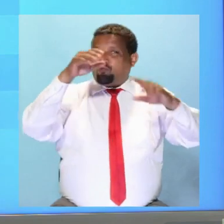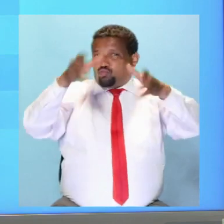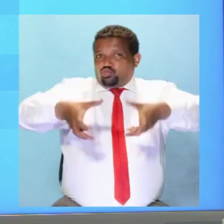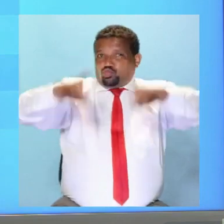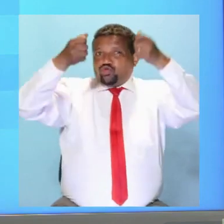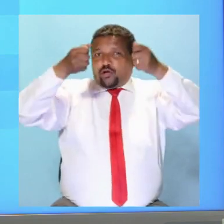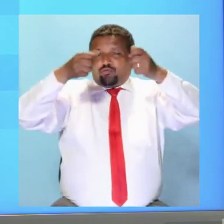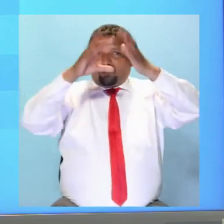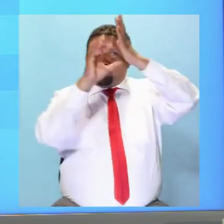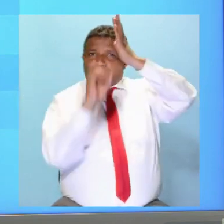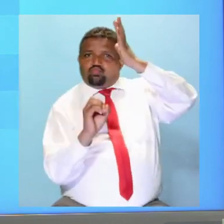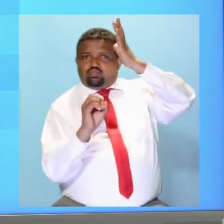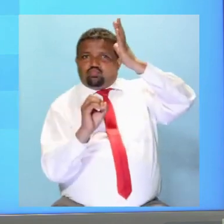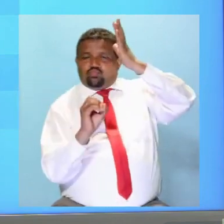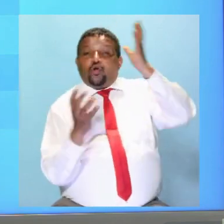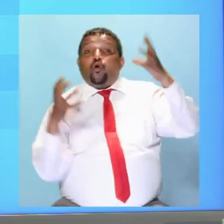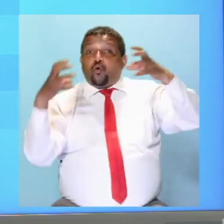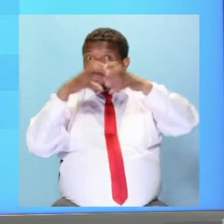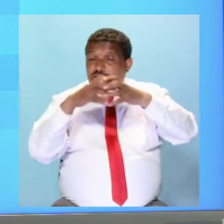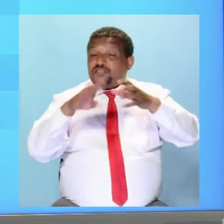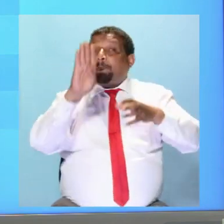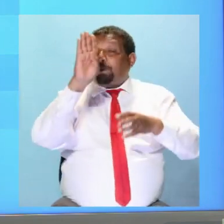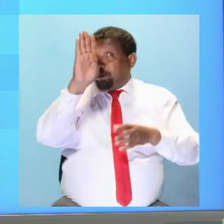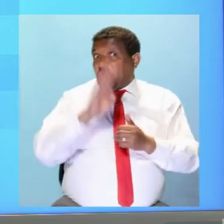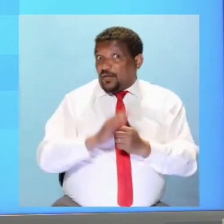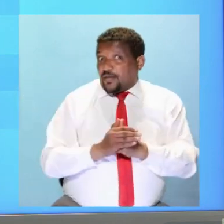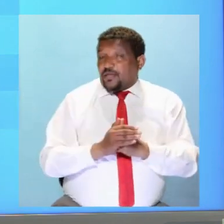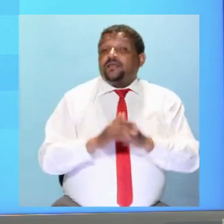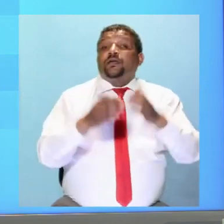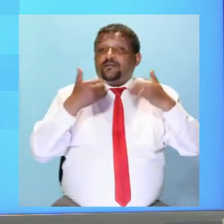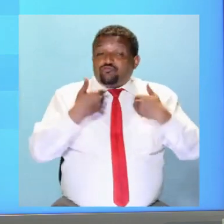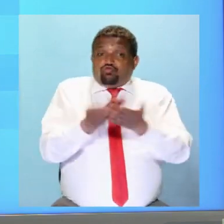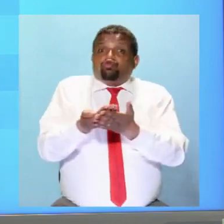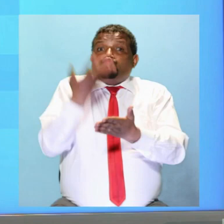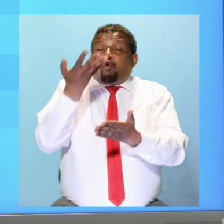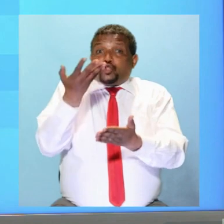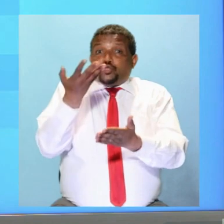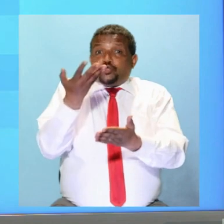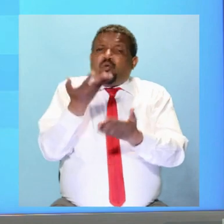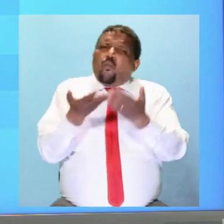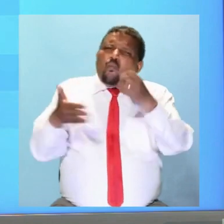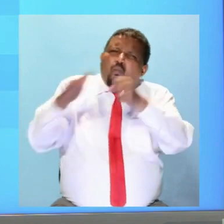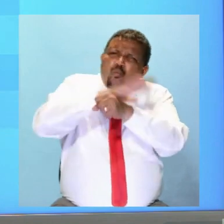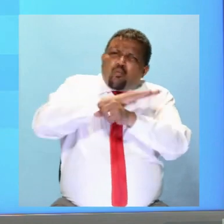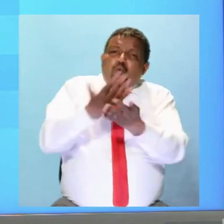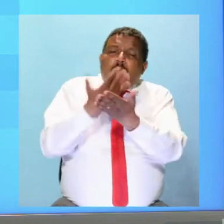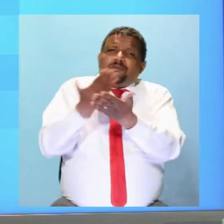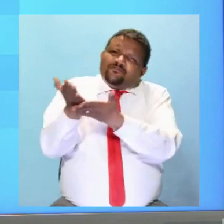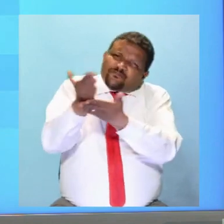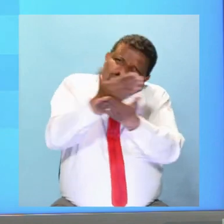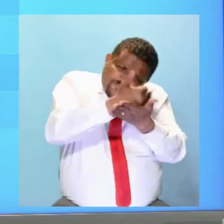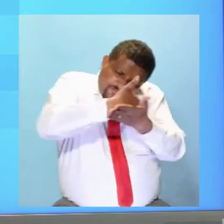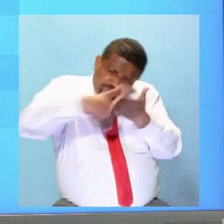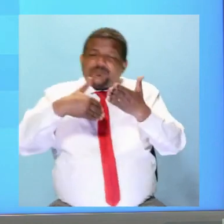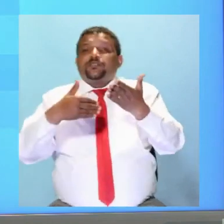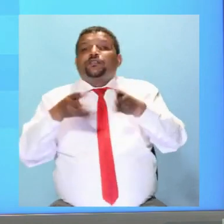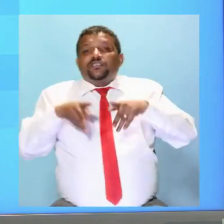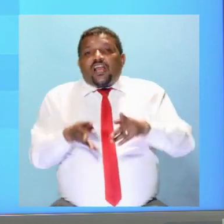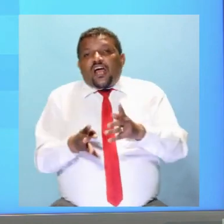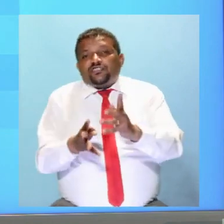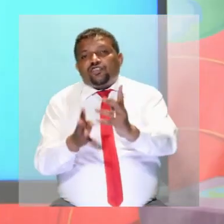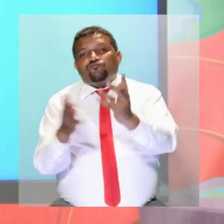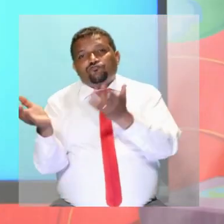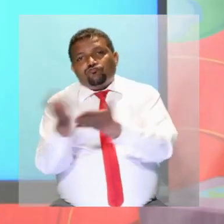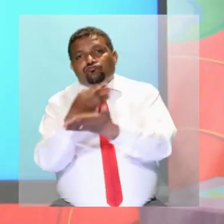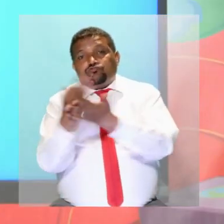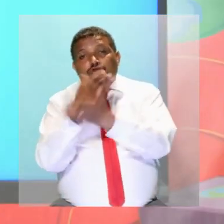Ethiopia employs all the available resources for the production of tractor without producing any amount of